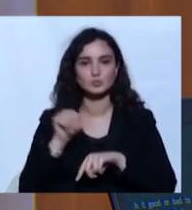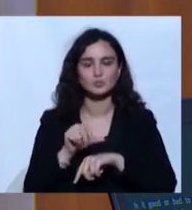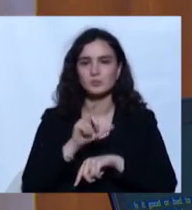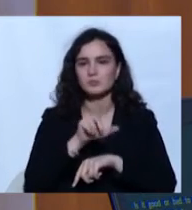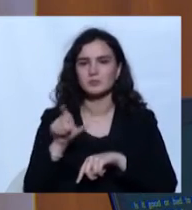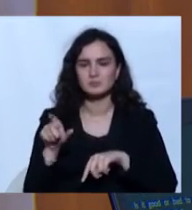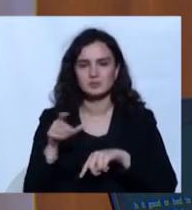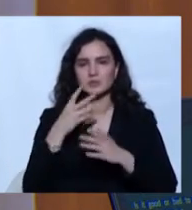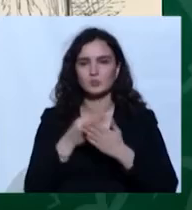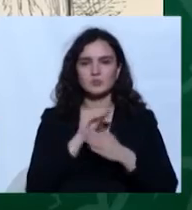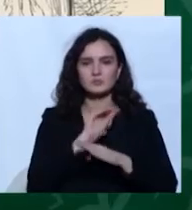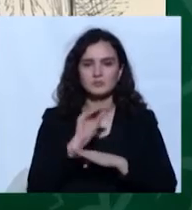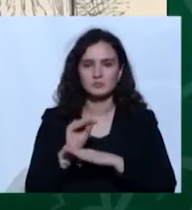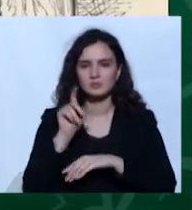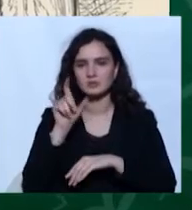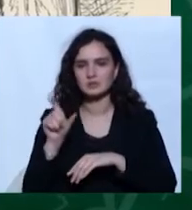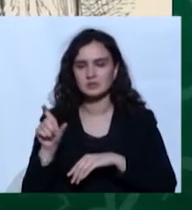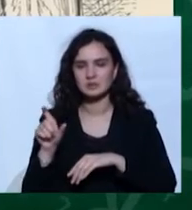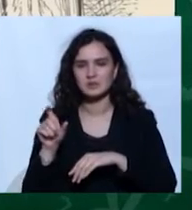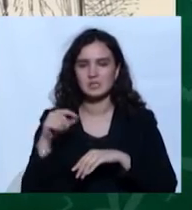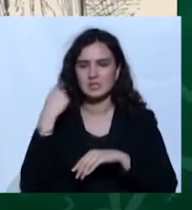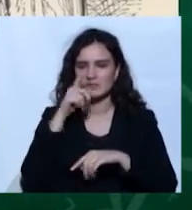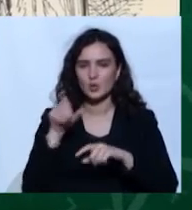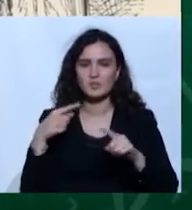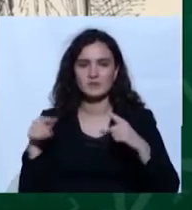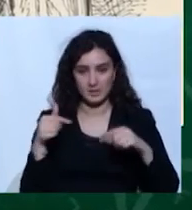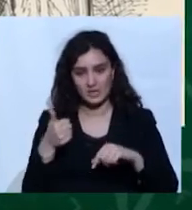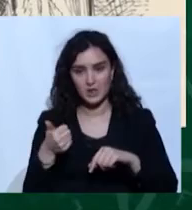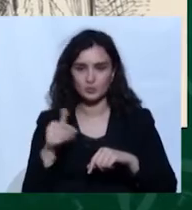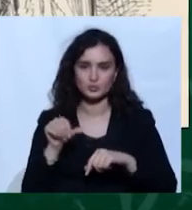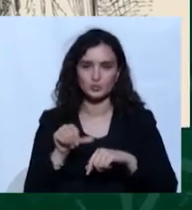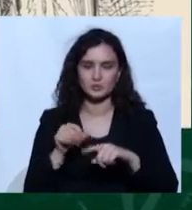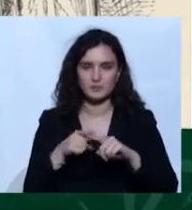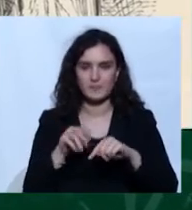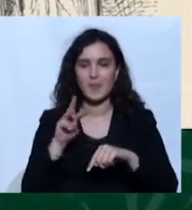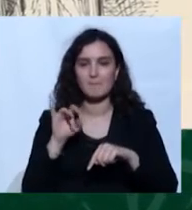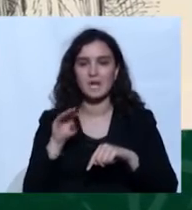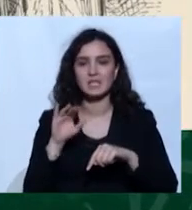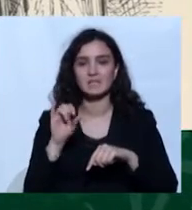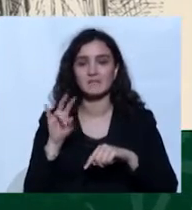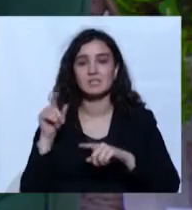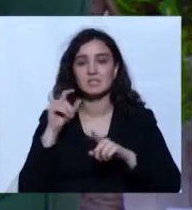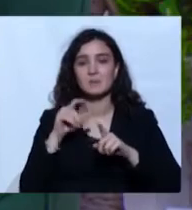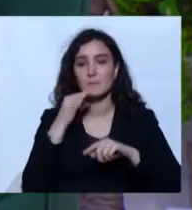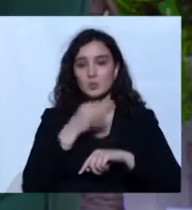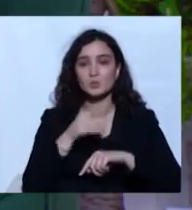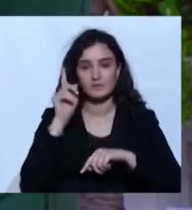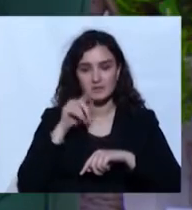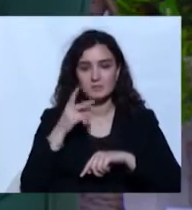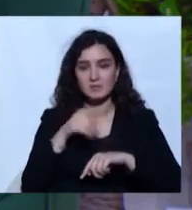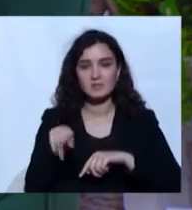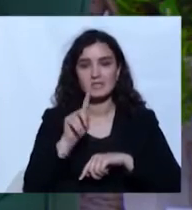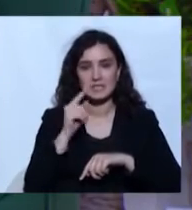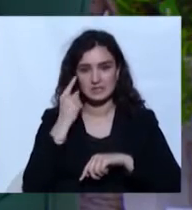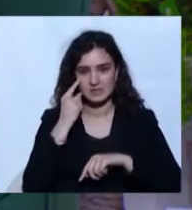their appearance, and why? Now, we know Mark Twain's answer to this, but we would love to hear what you